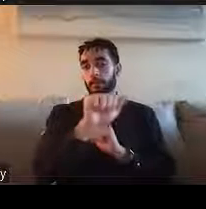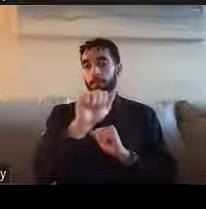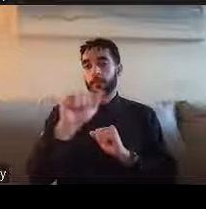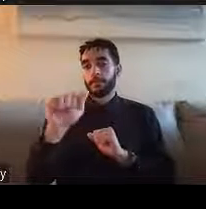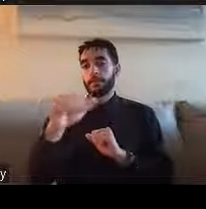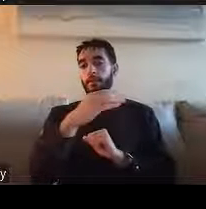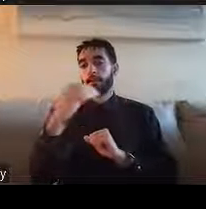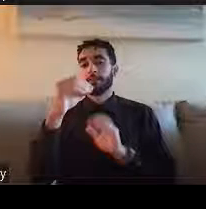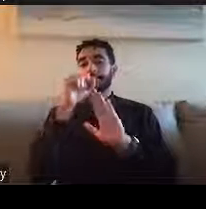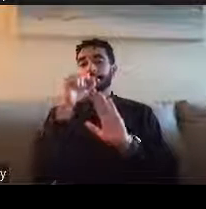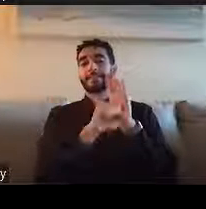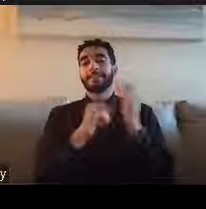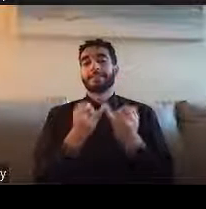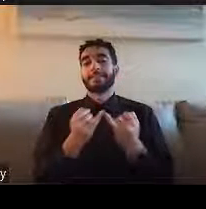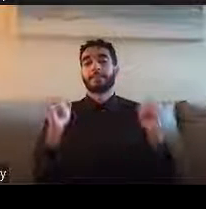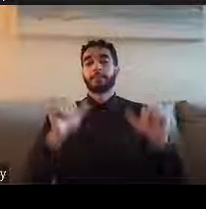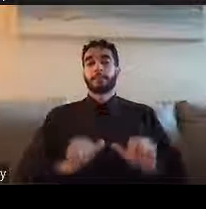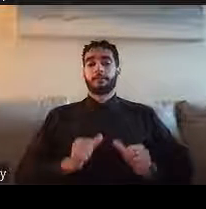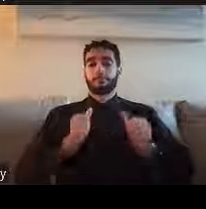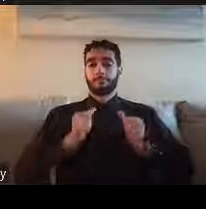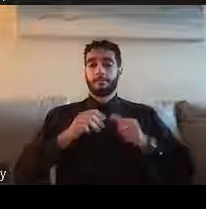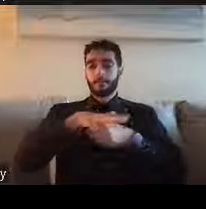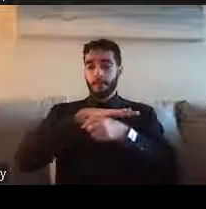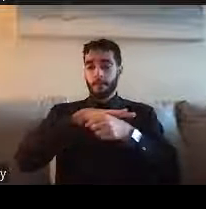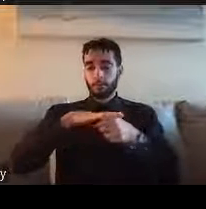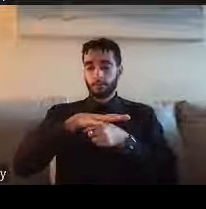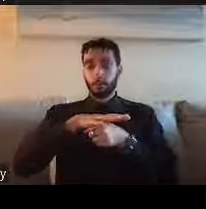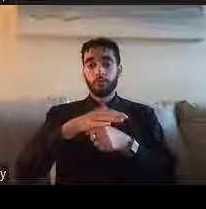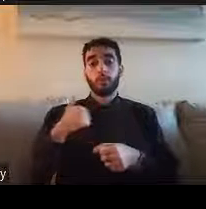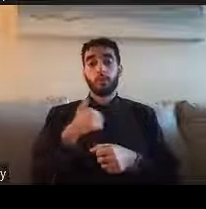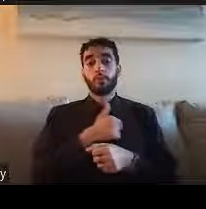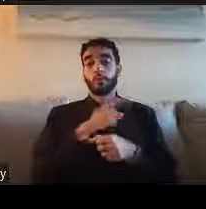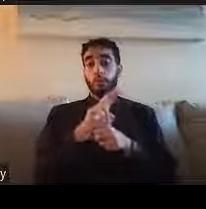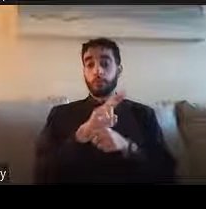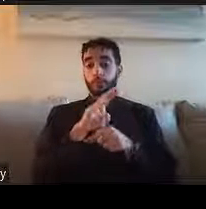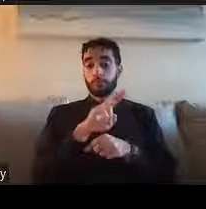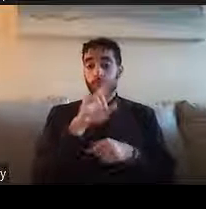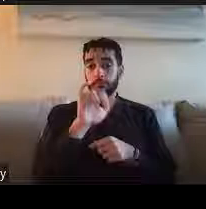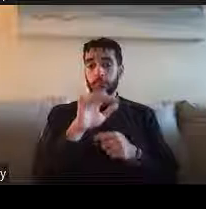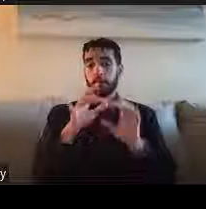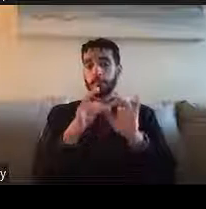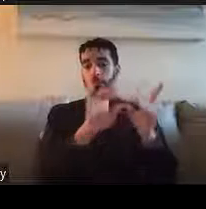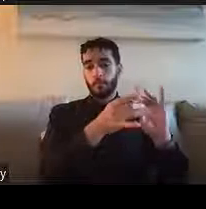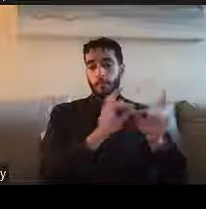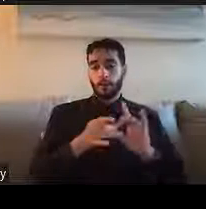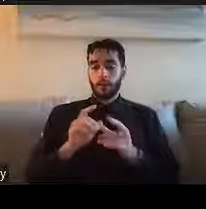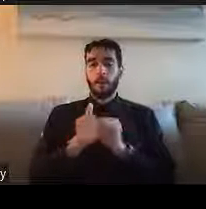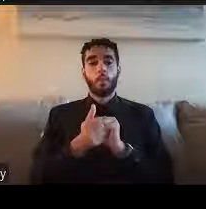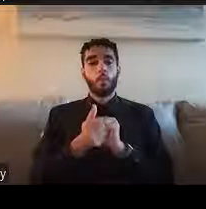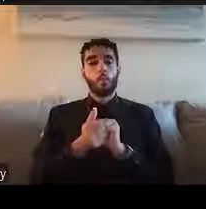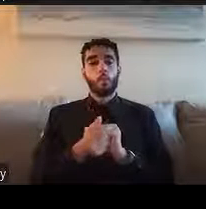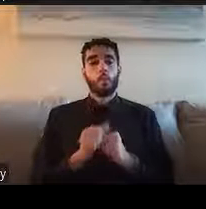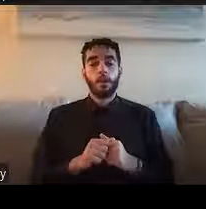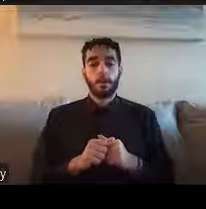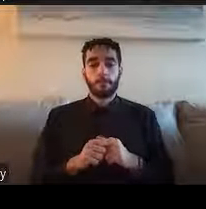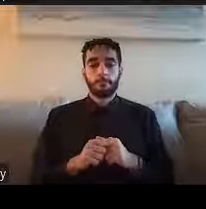state's independent living centers. And we've grown this network quite a bit, where we're covering